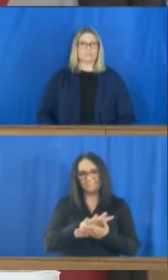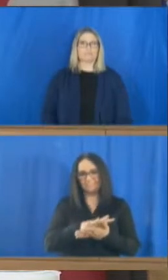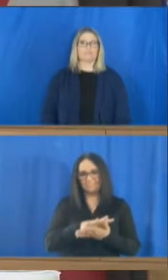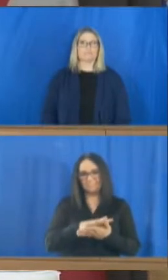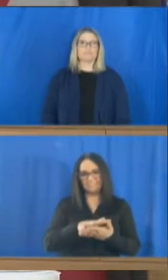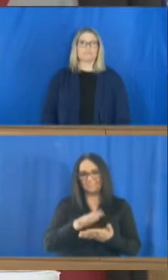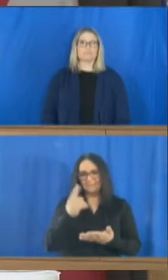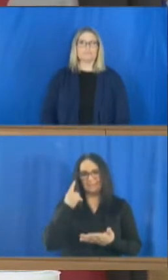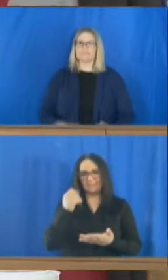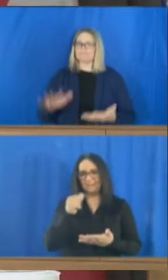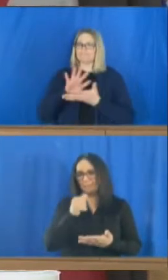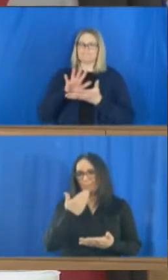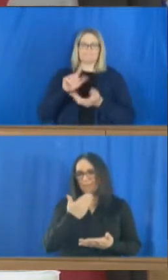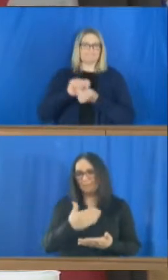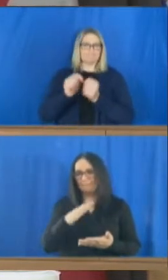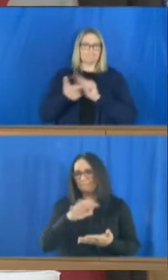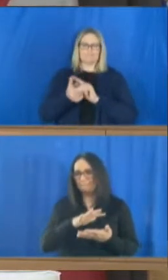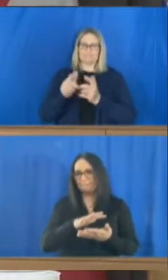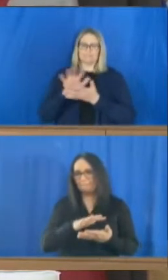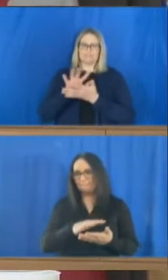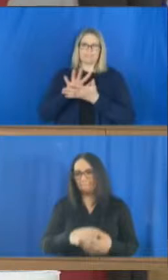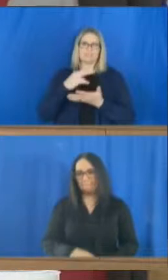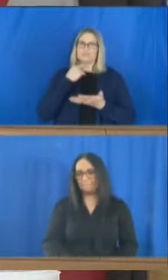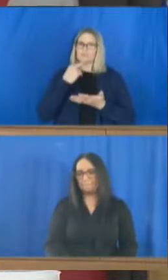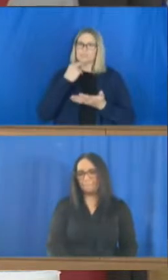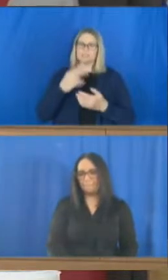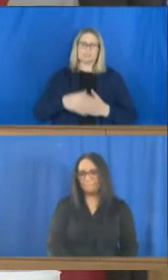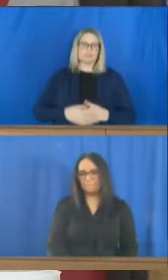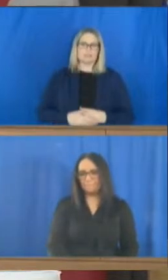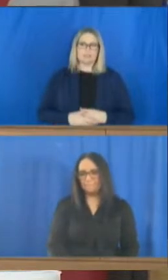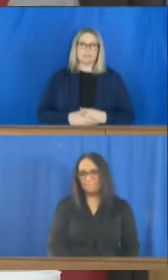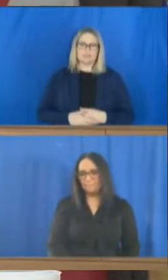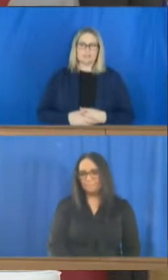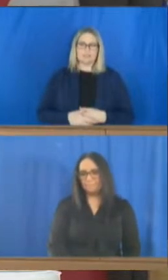individual, because many of the requirements for